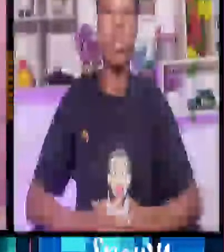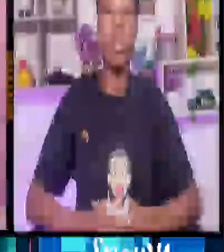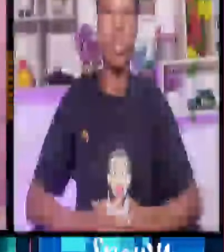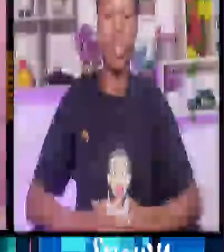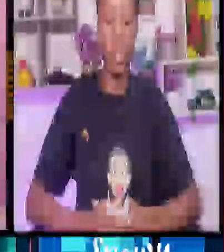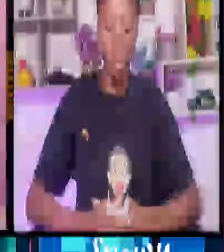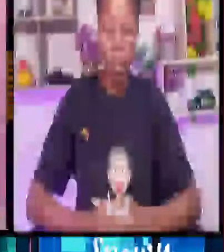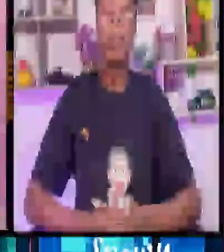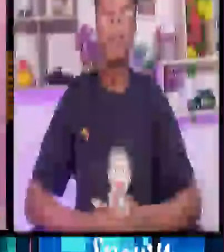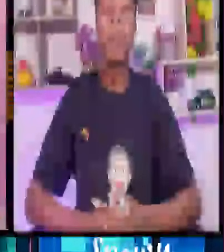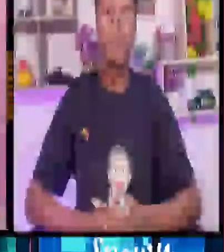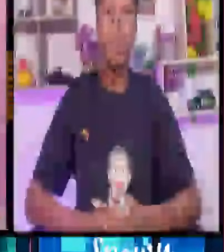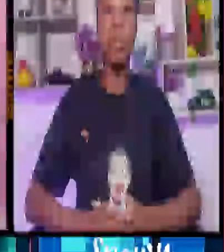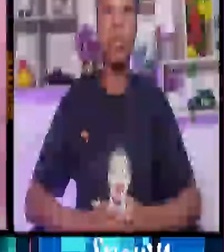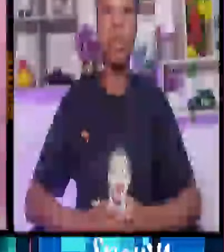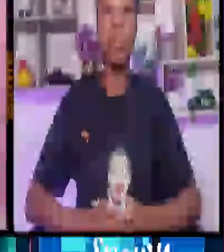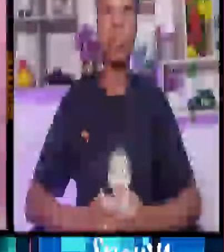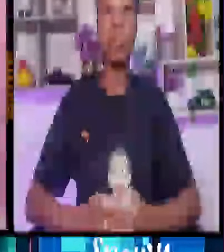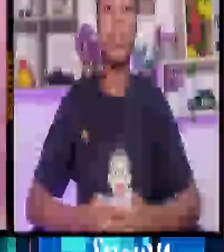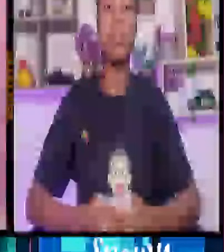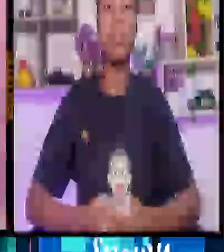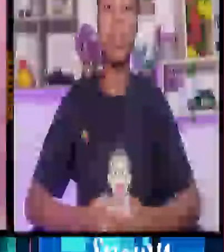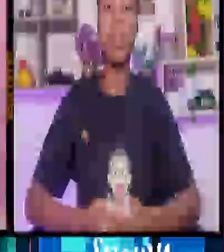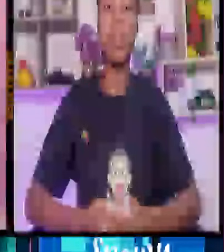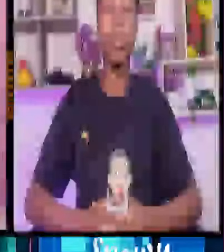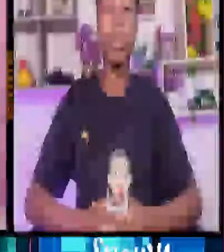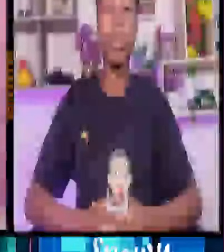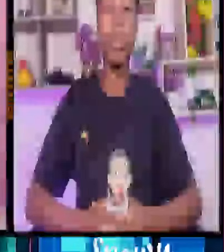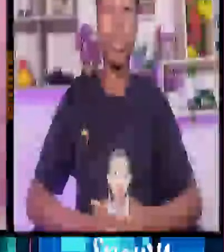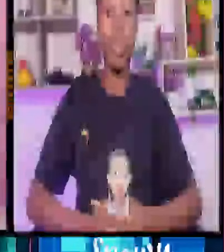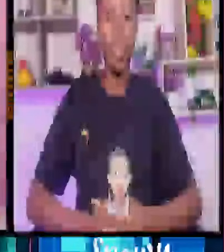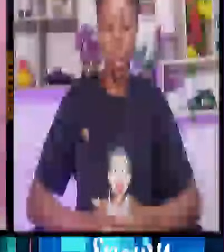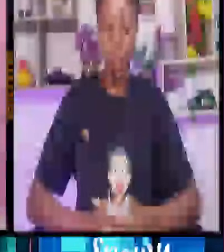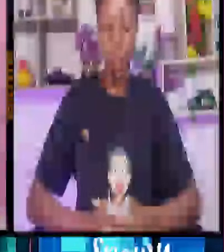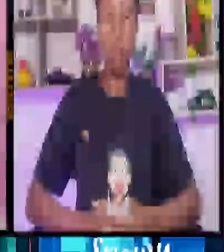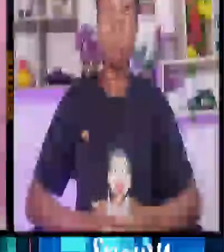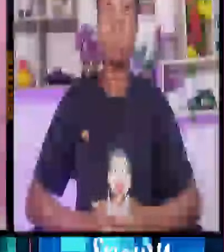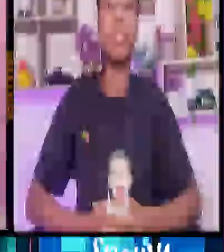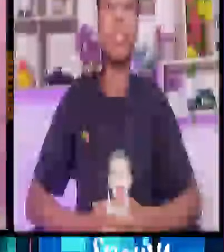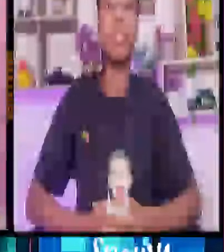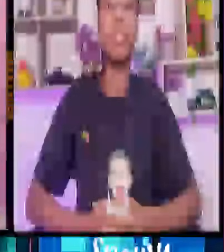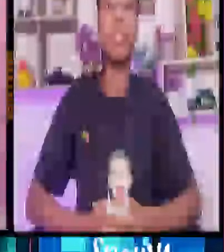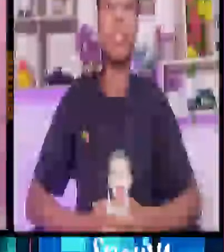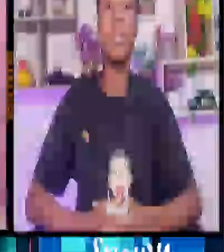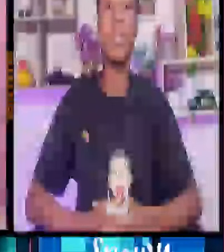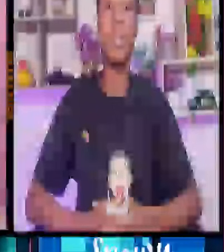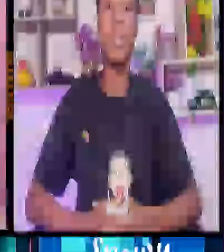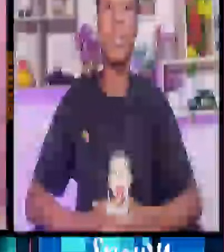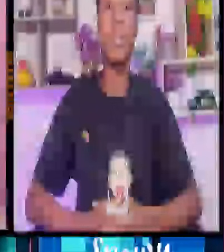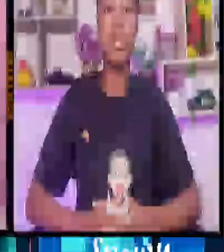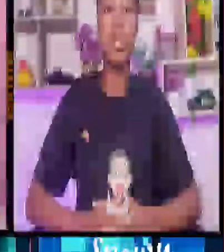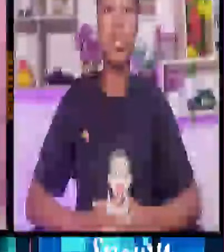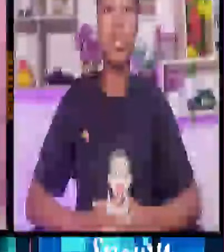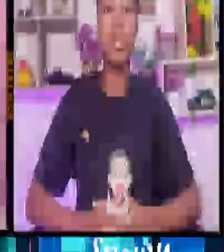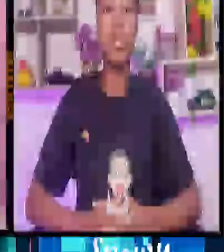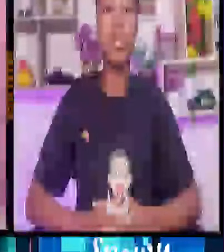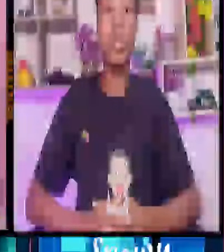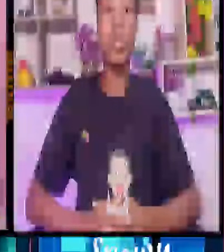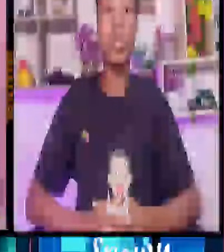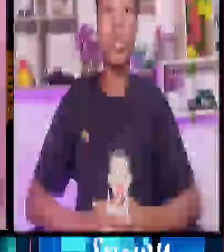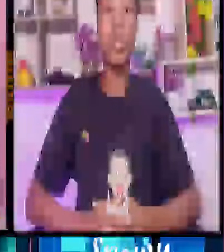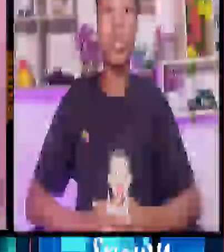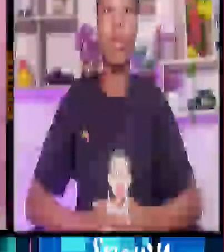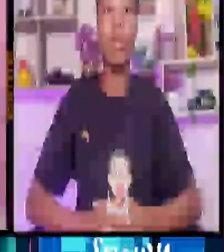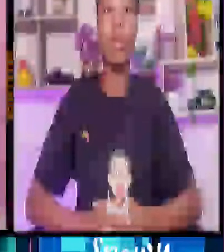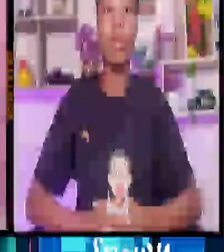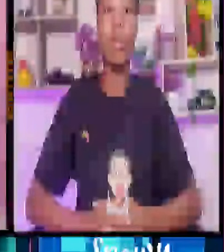Primaries and selecting a candidate is not an event, it's a process. Certainly, when you go into an opposition, it requires rebuilding, it requires